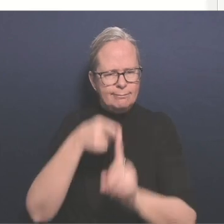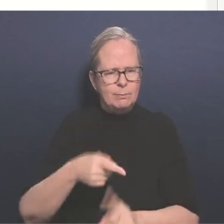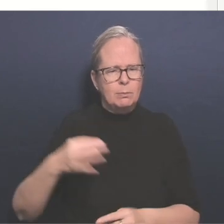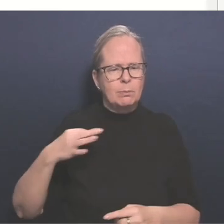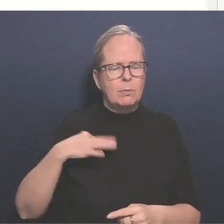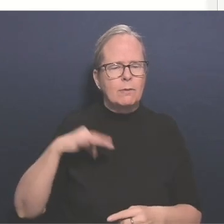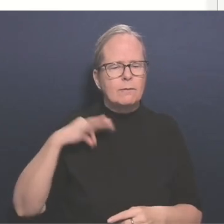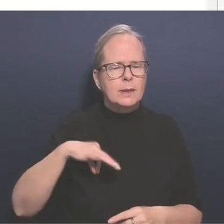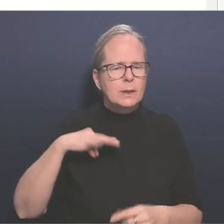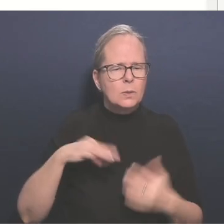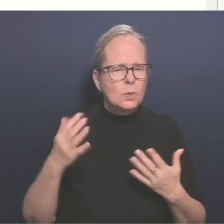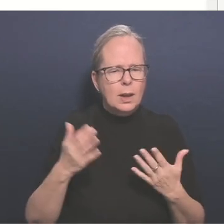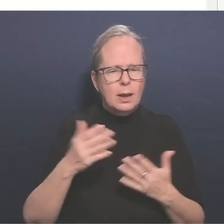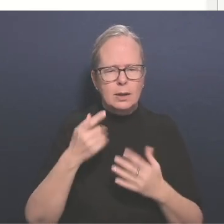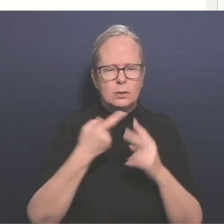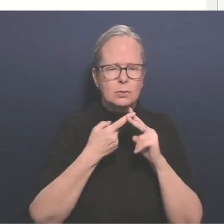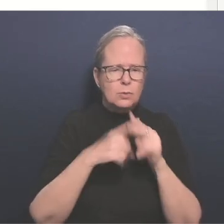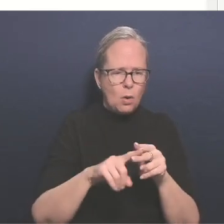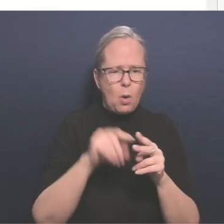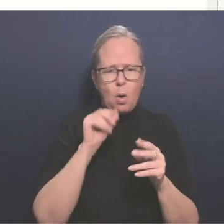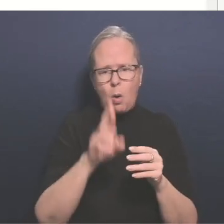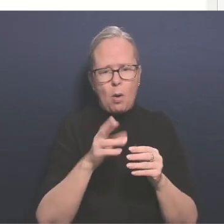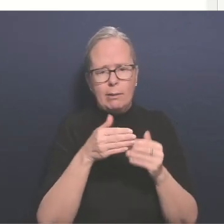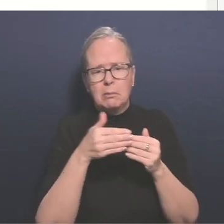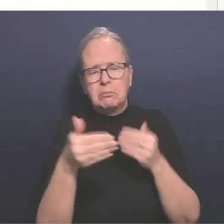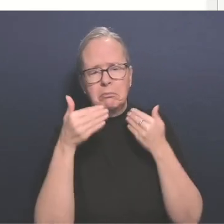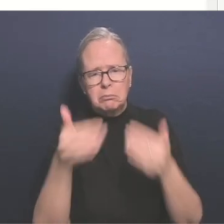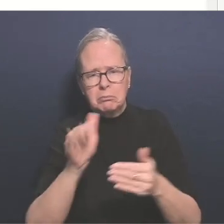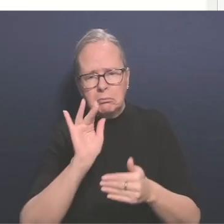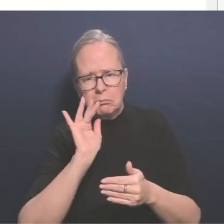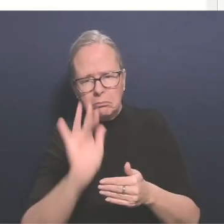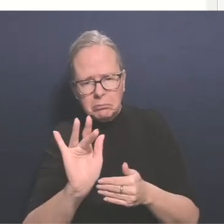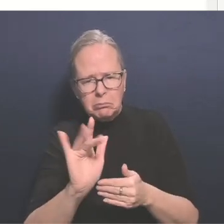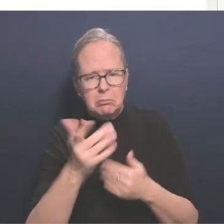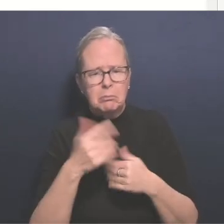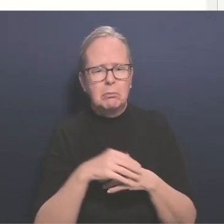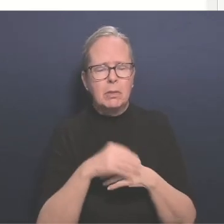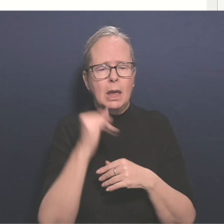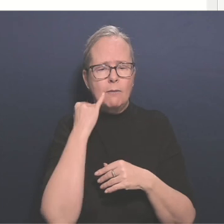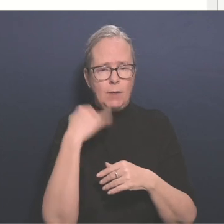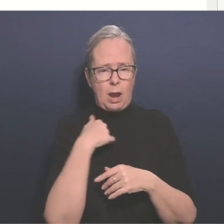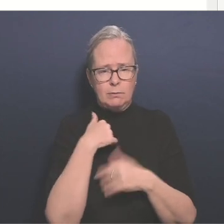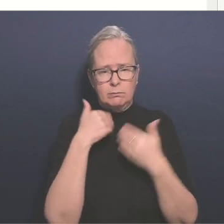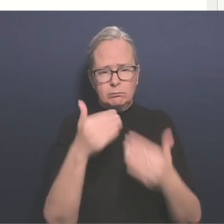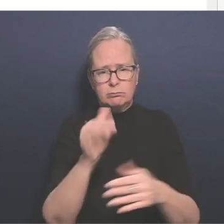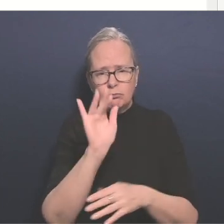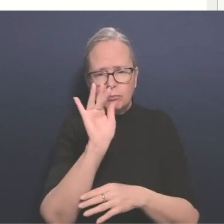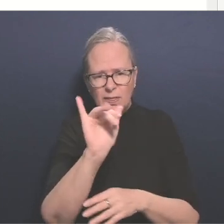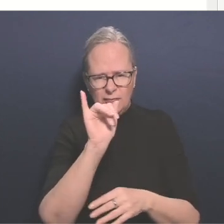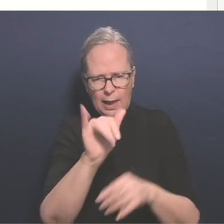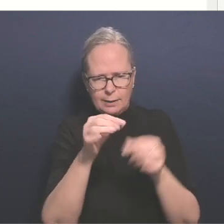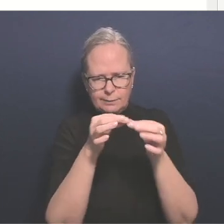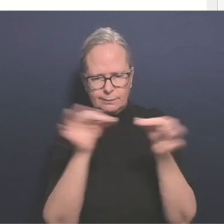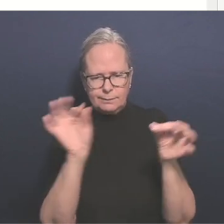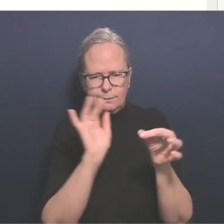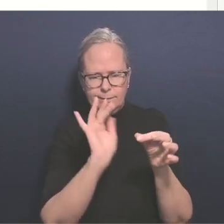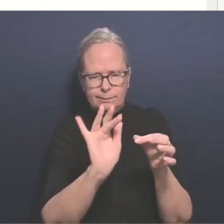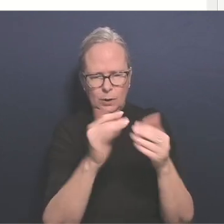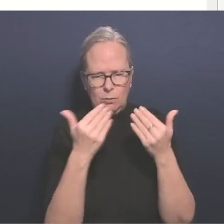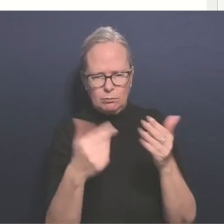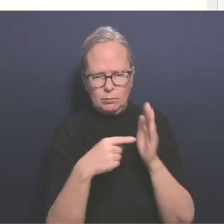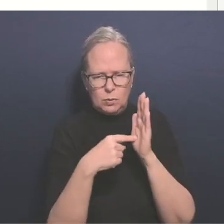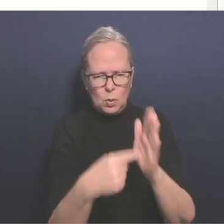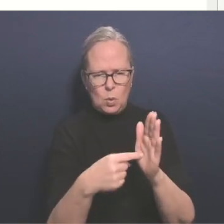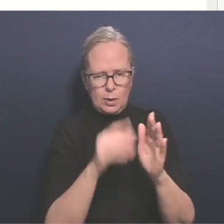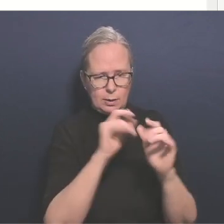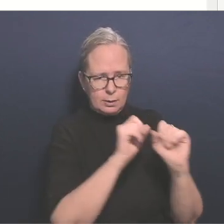So a lot of people that we interviewed and spoke with as we were developing this with them is